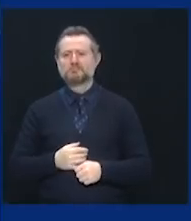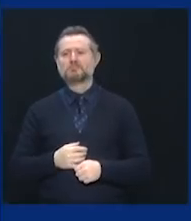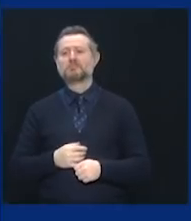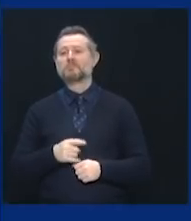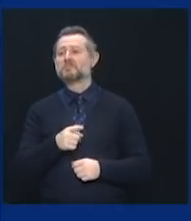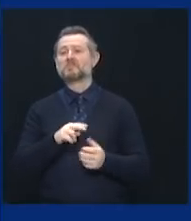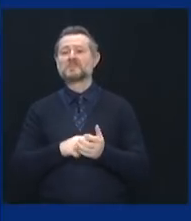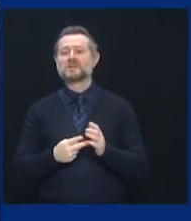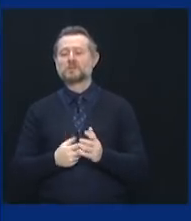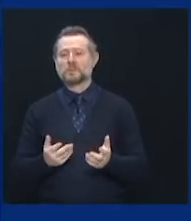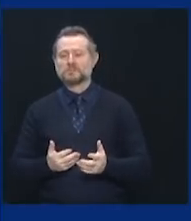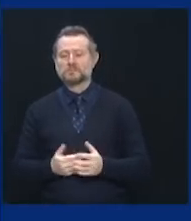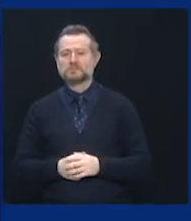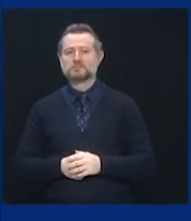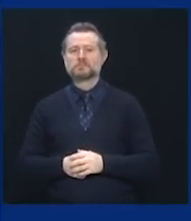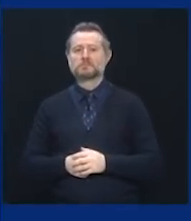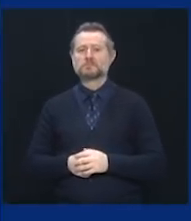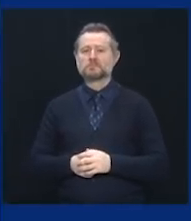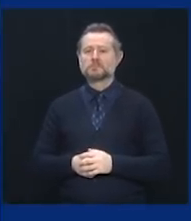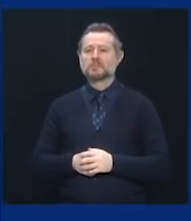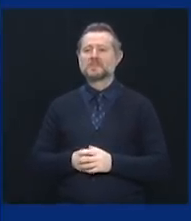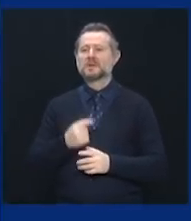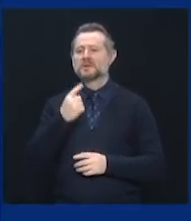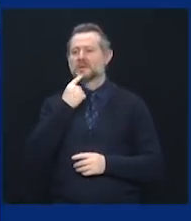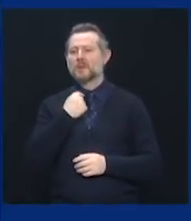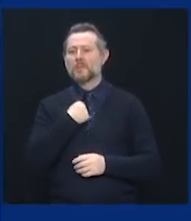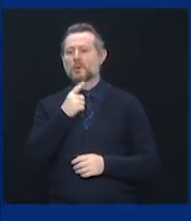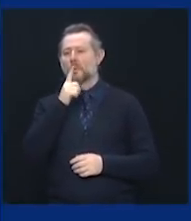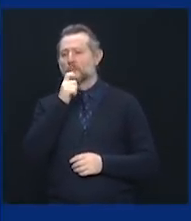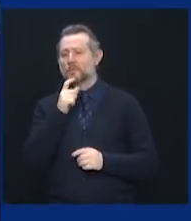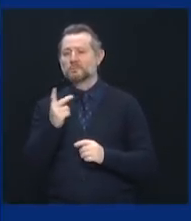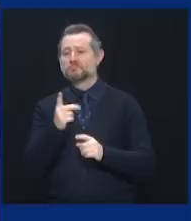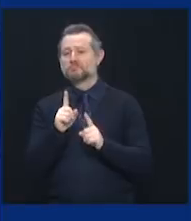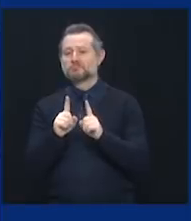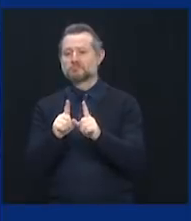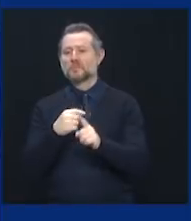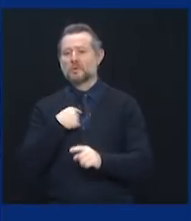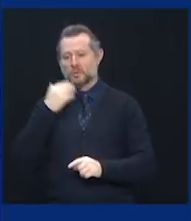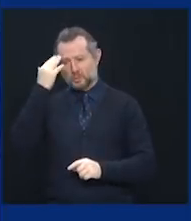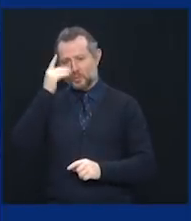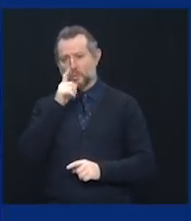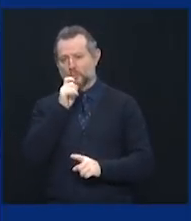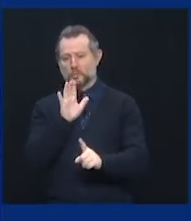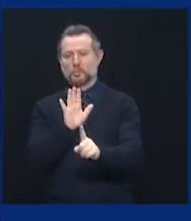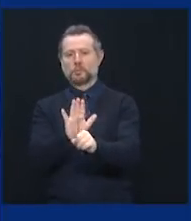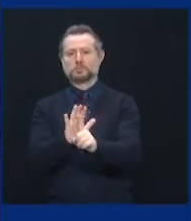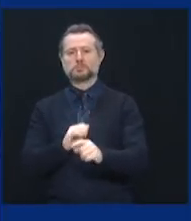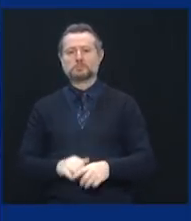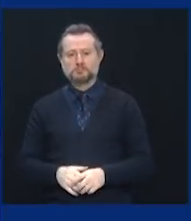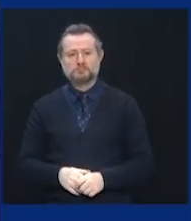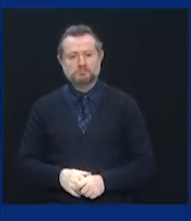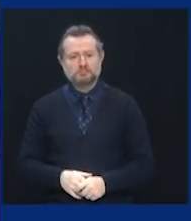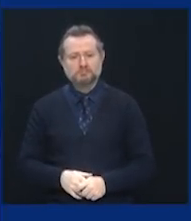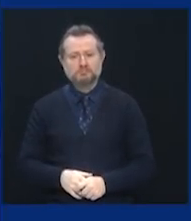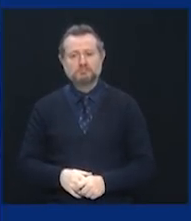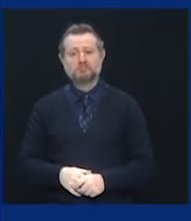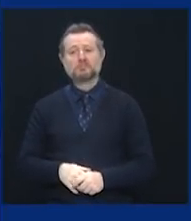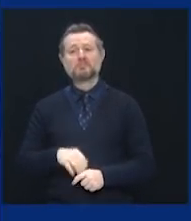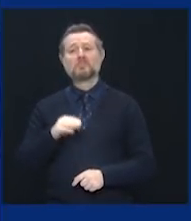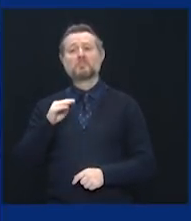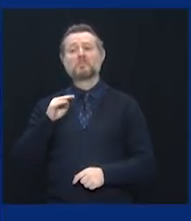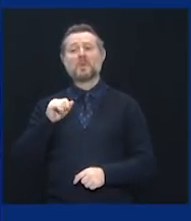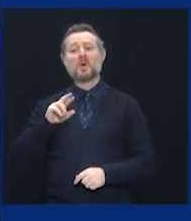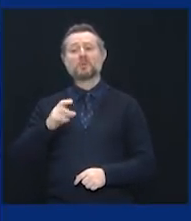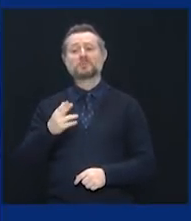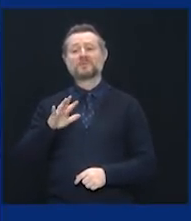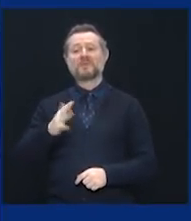means, tell me who you walk with, and I'll tell you who you are. From March the 5th, when Governor Cuomo